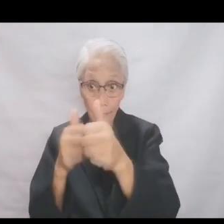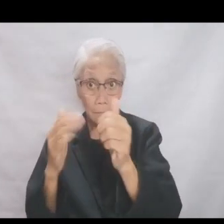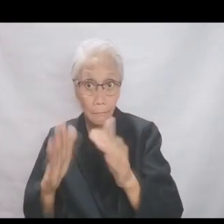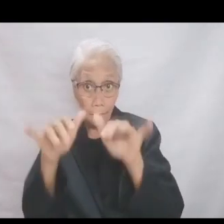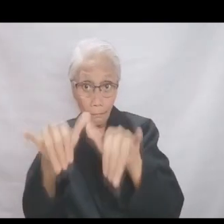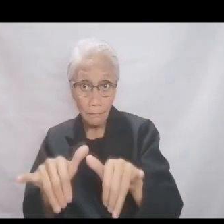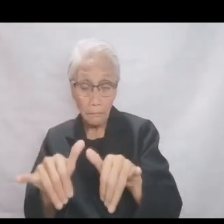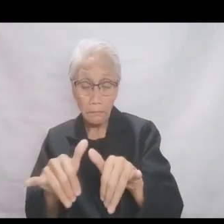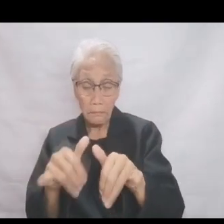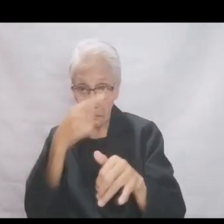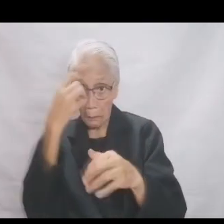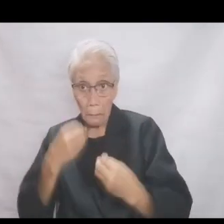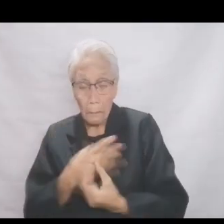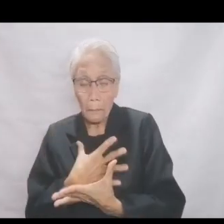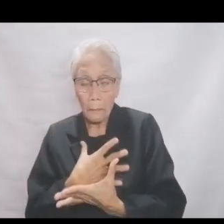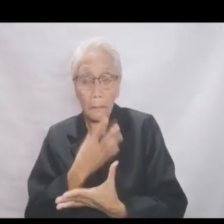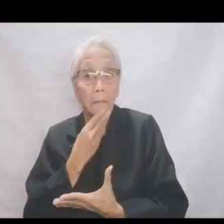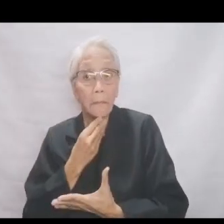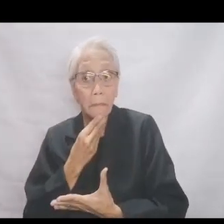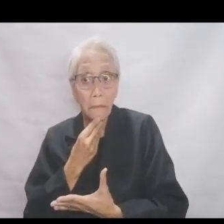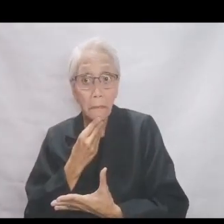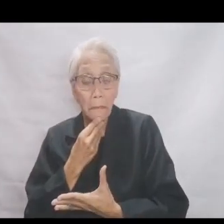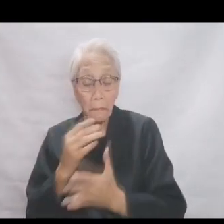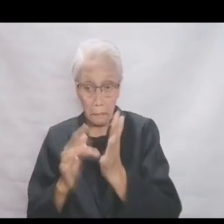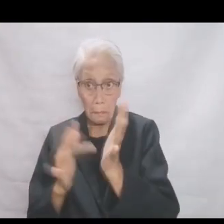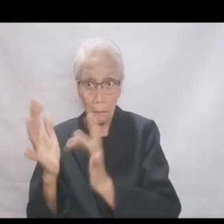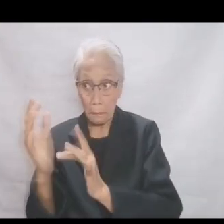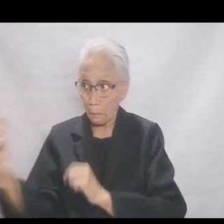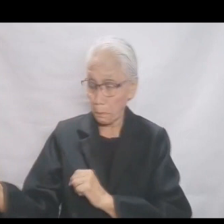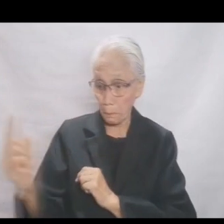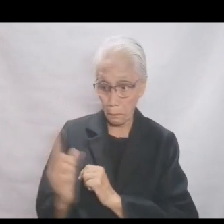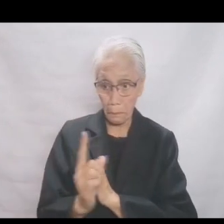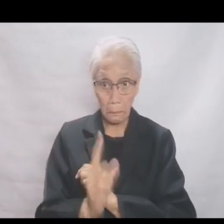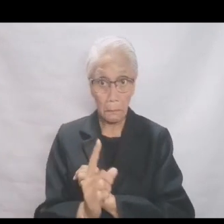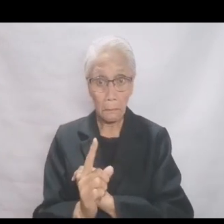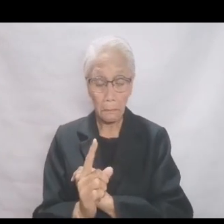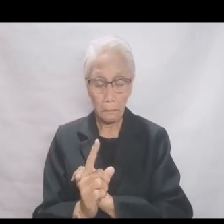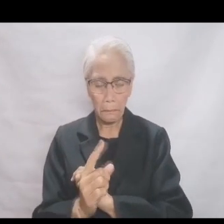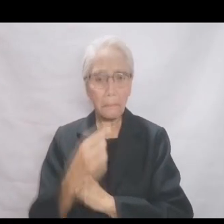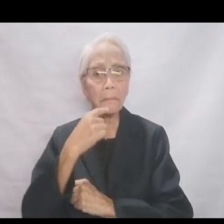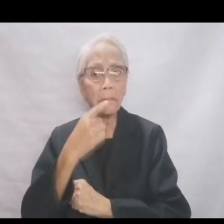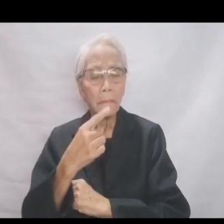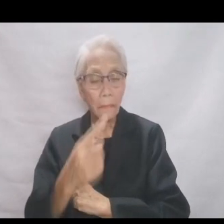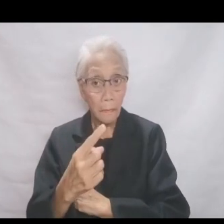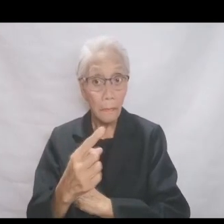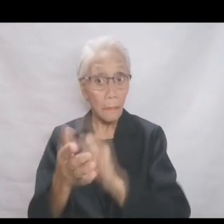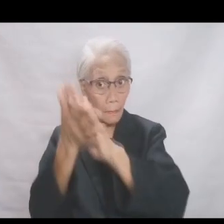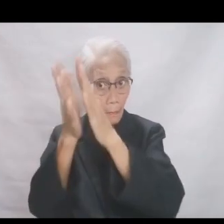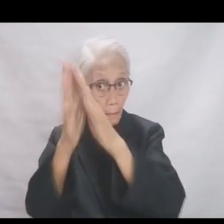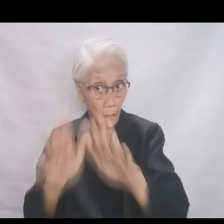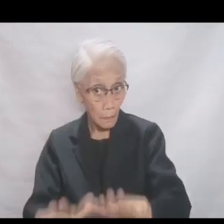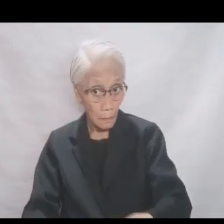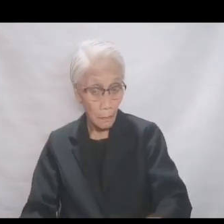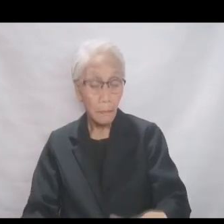the disciples were for fear of the Jews, Jesus came and stood in their midst and said to them,